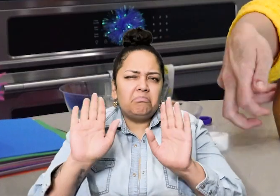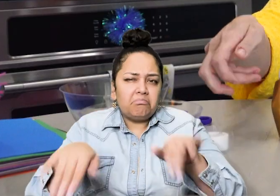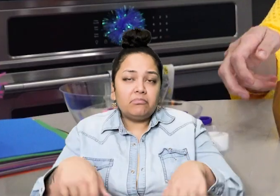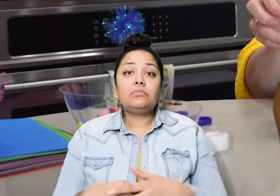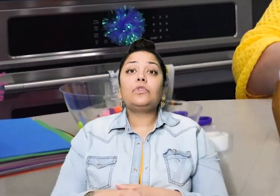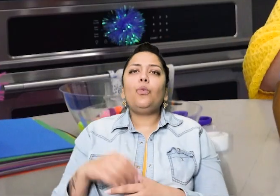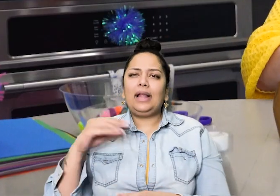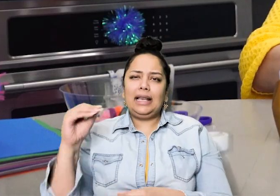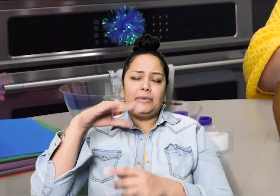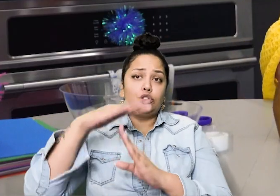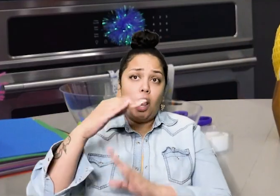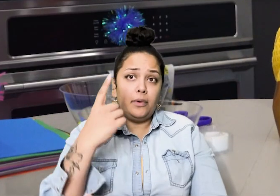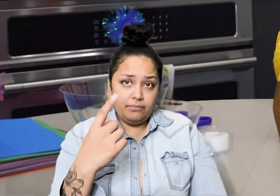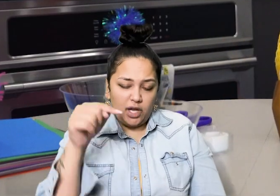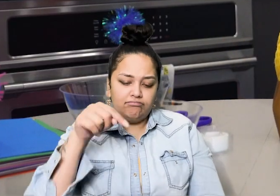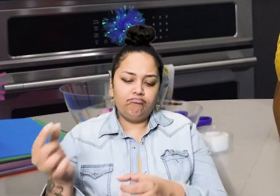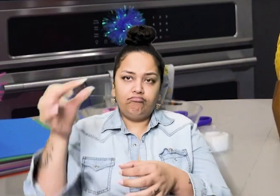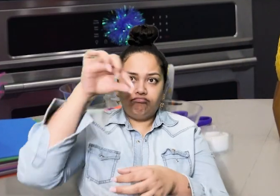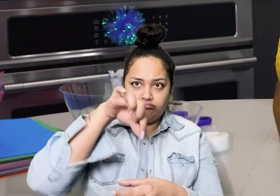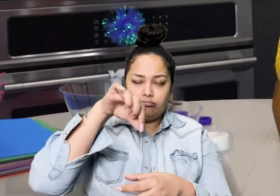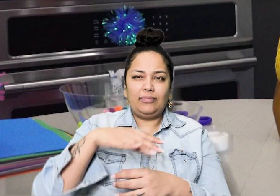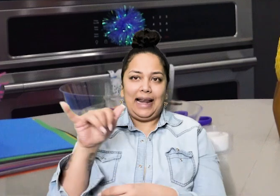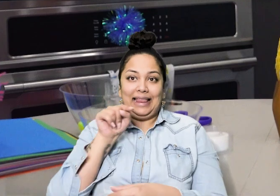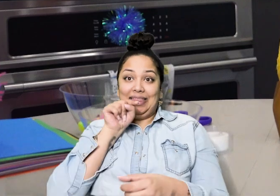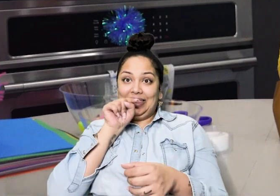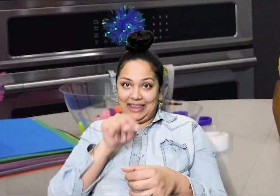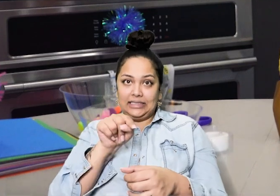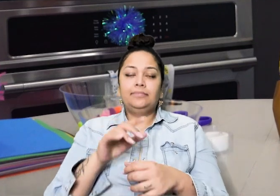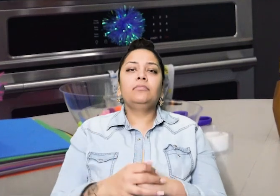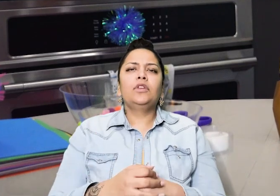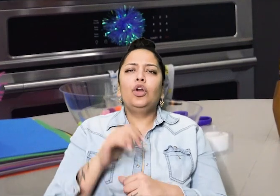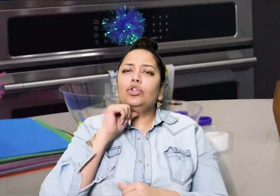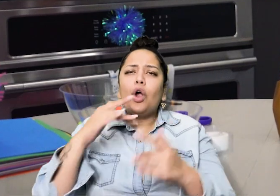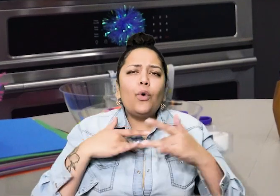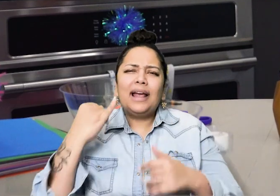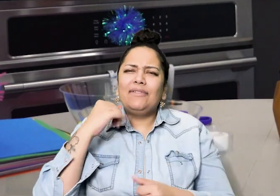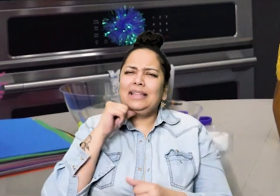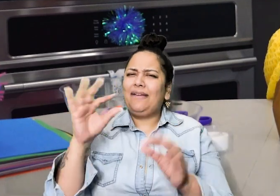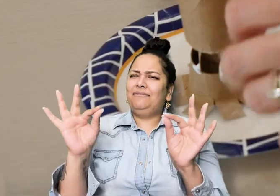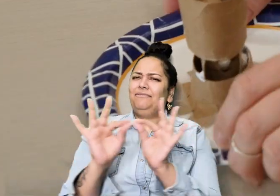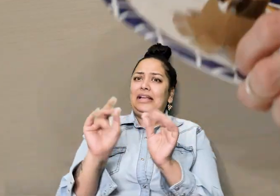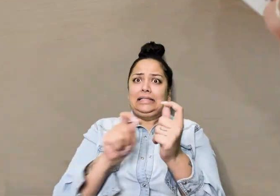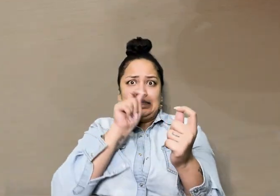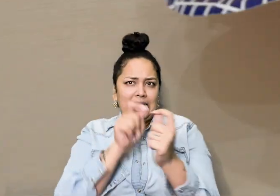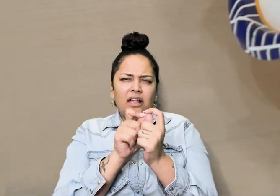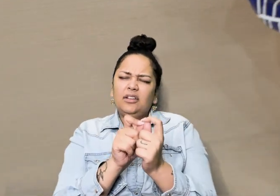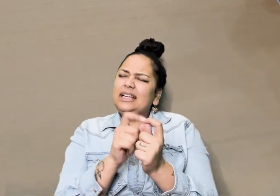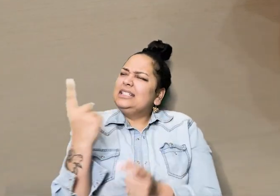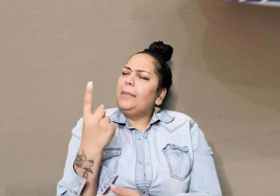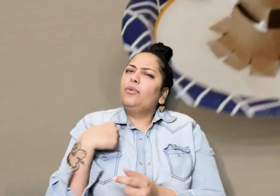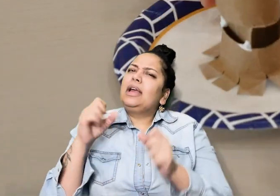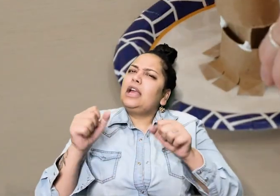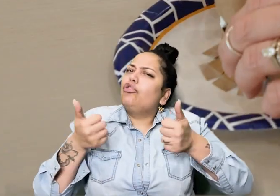Little spots. And then I'm gonna put this one on top, kind of like this. And don't worry if they don't